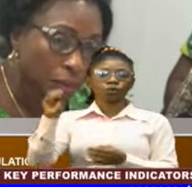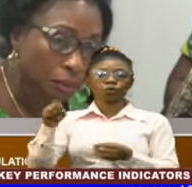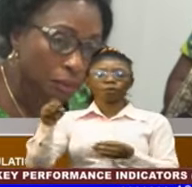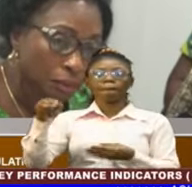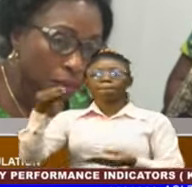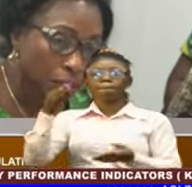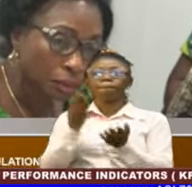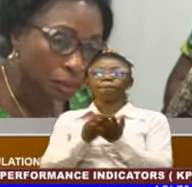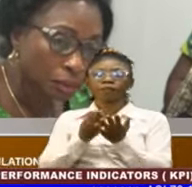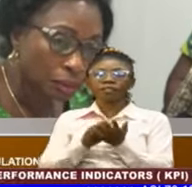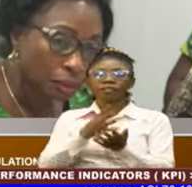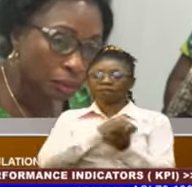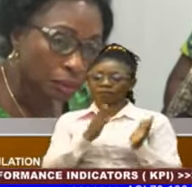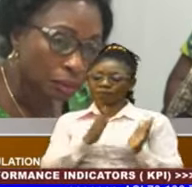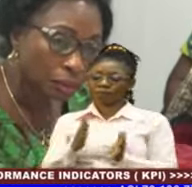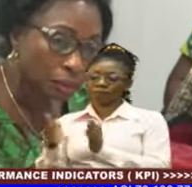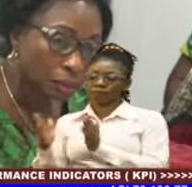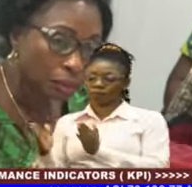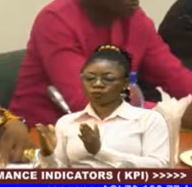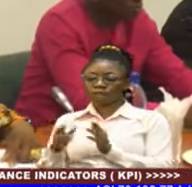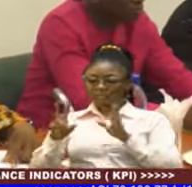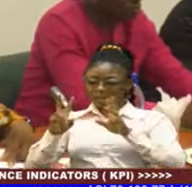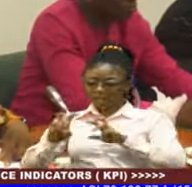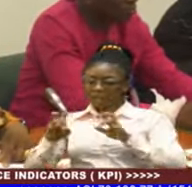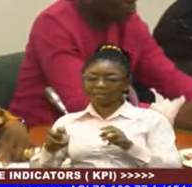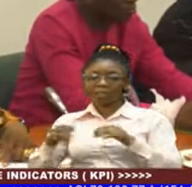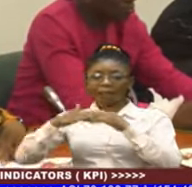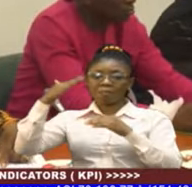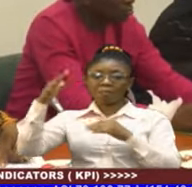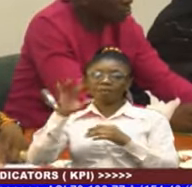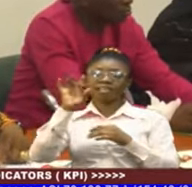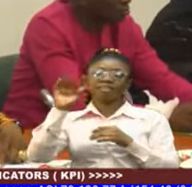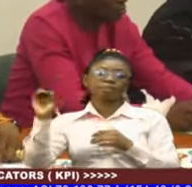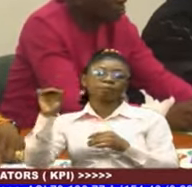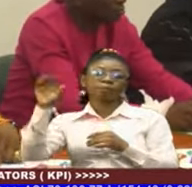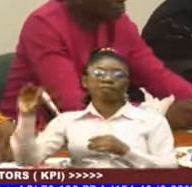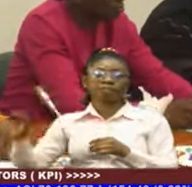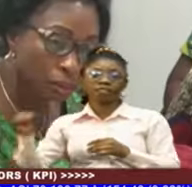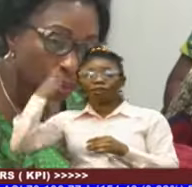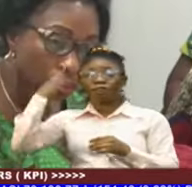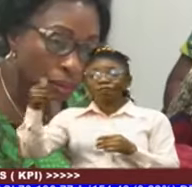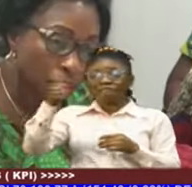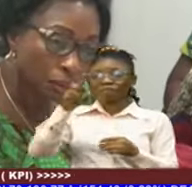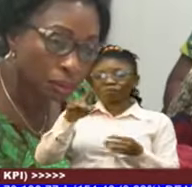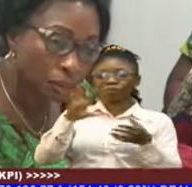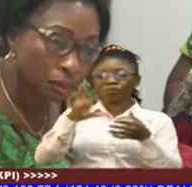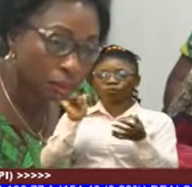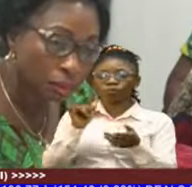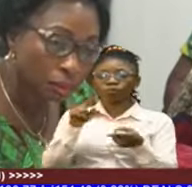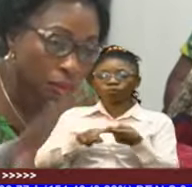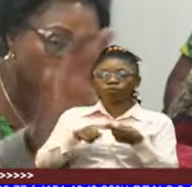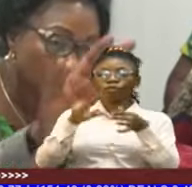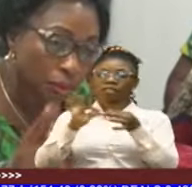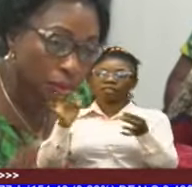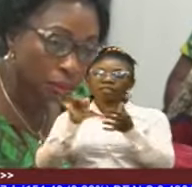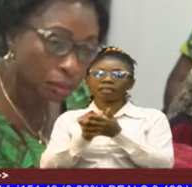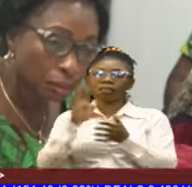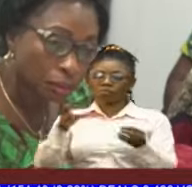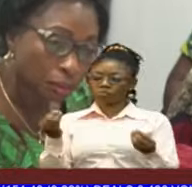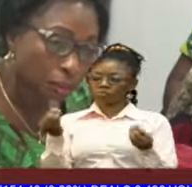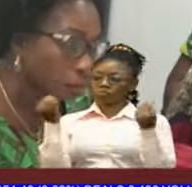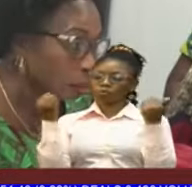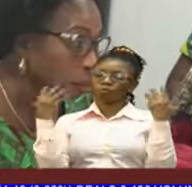preparation, they've gone over 80%. So for anyone to say that should just go by the